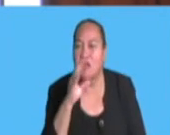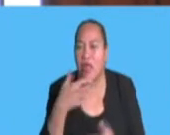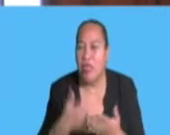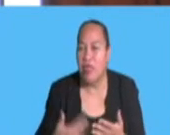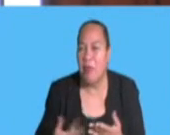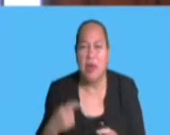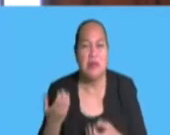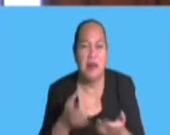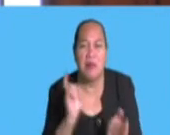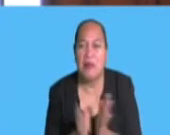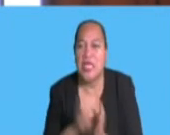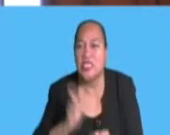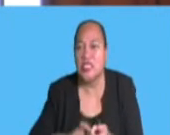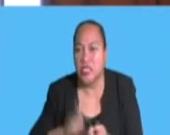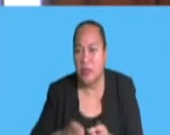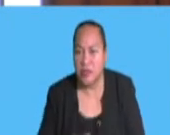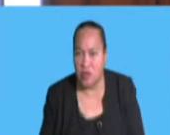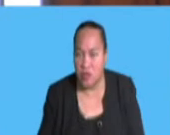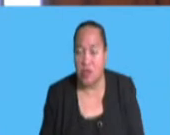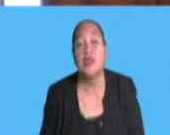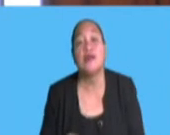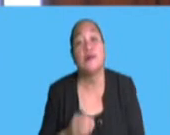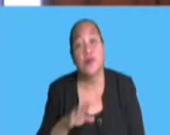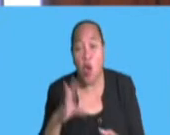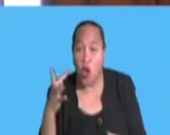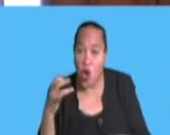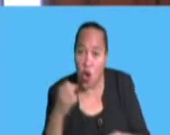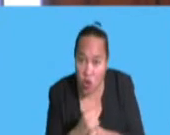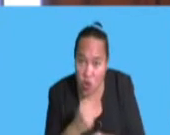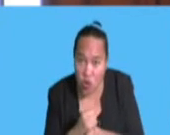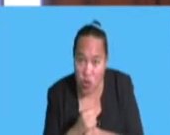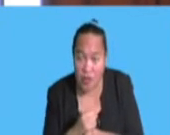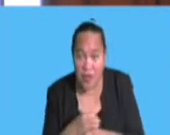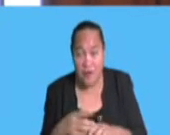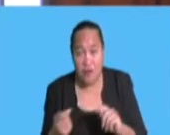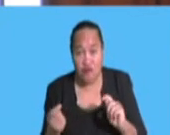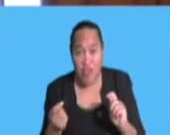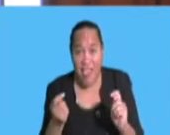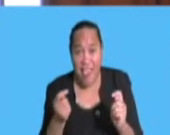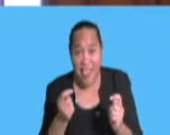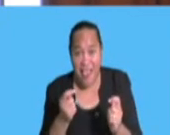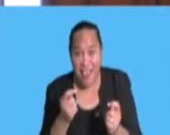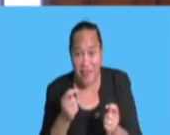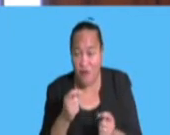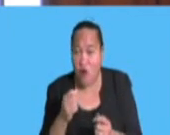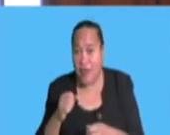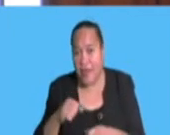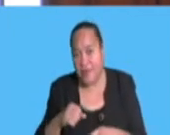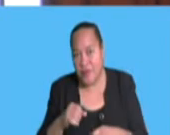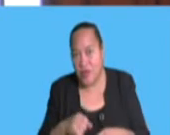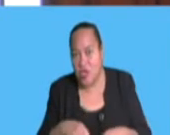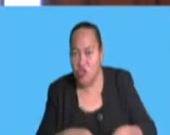solutions. Now, to conclude, Mr. Speaker, the painful transitions and structural adjustments